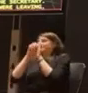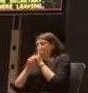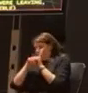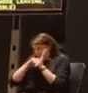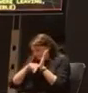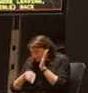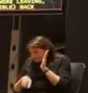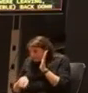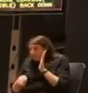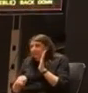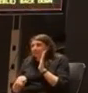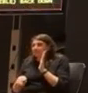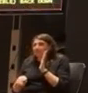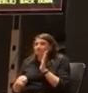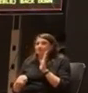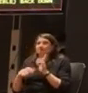elevator,